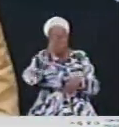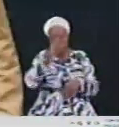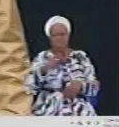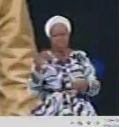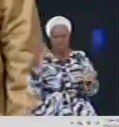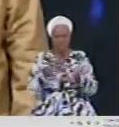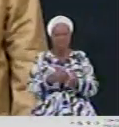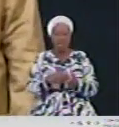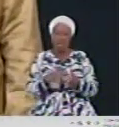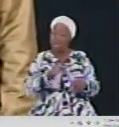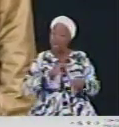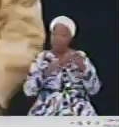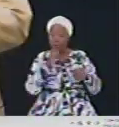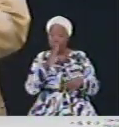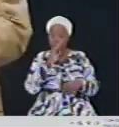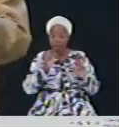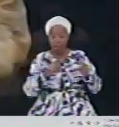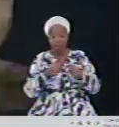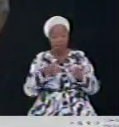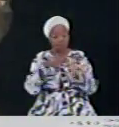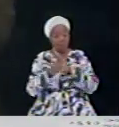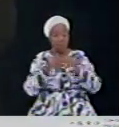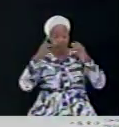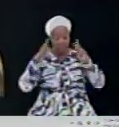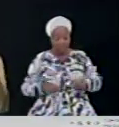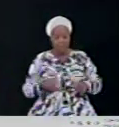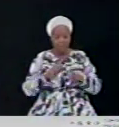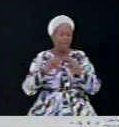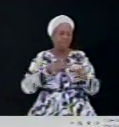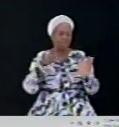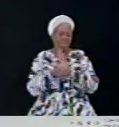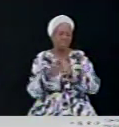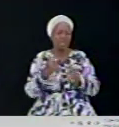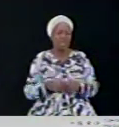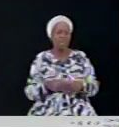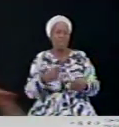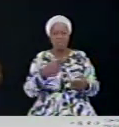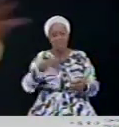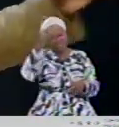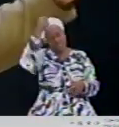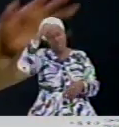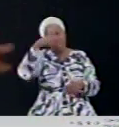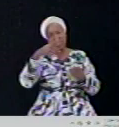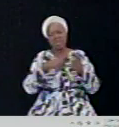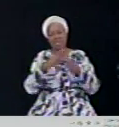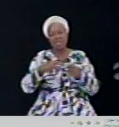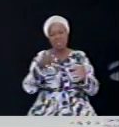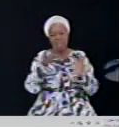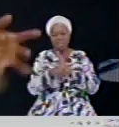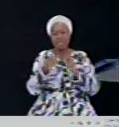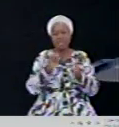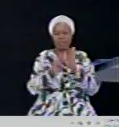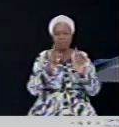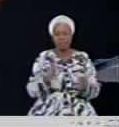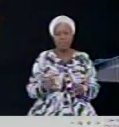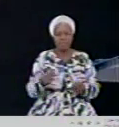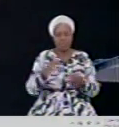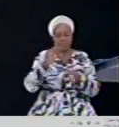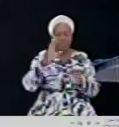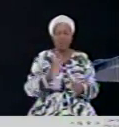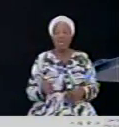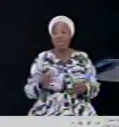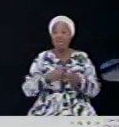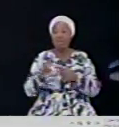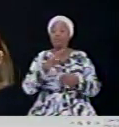not be able to kill him physically, but I'll kill him psychologically. I kill him spiritually. I use